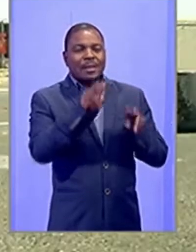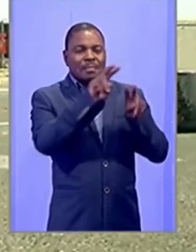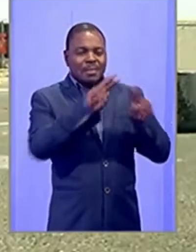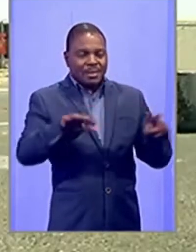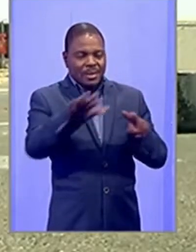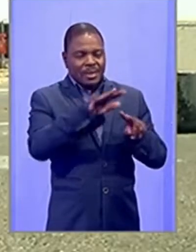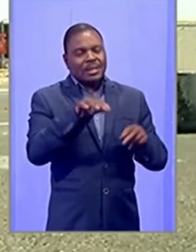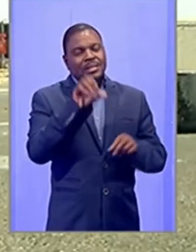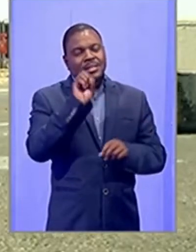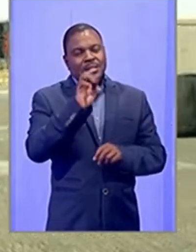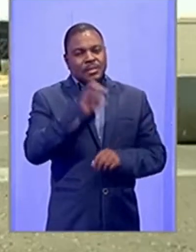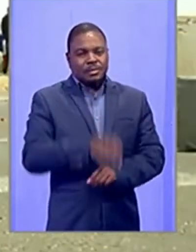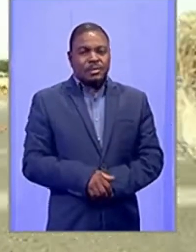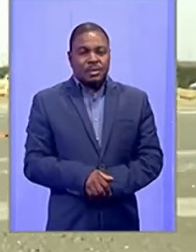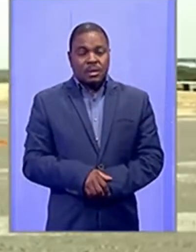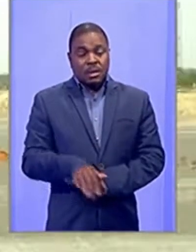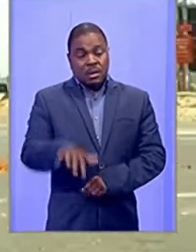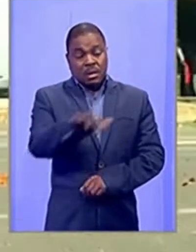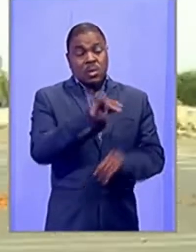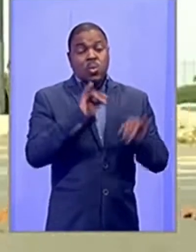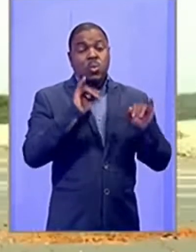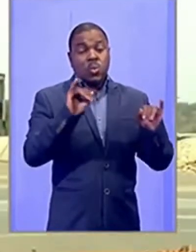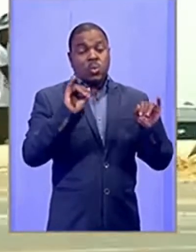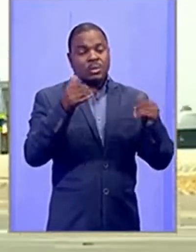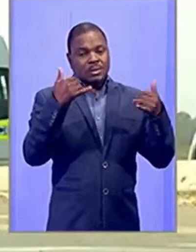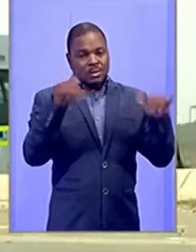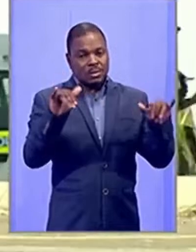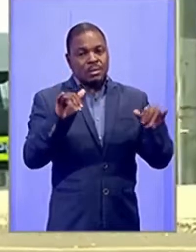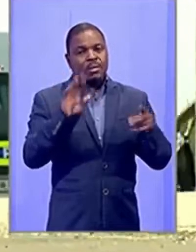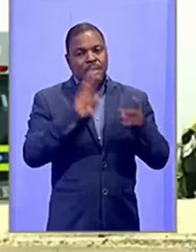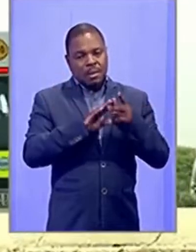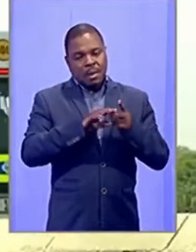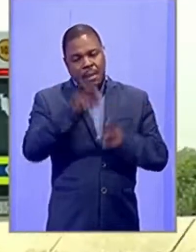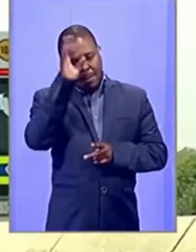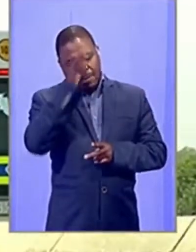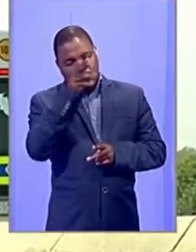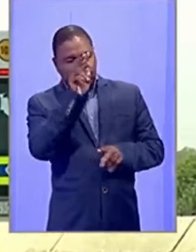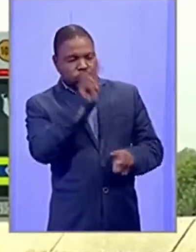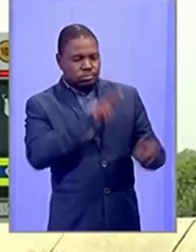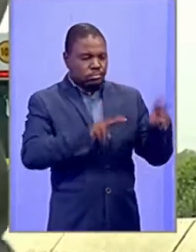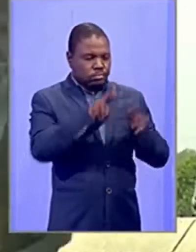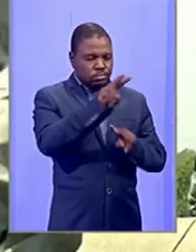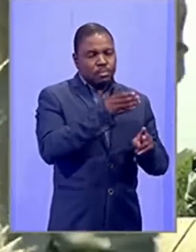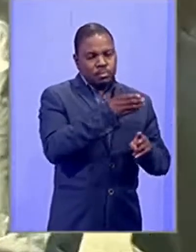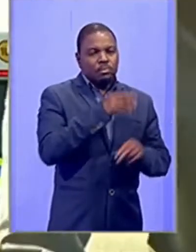Seshego. Seemo se tšwela pele go ngangega ka Seshego mo le maphodisa a beile seemo leihlo.